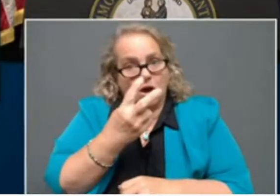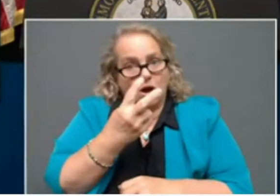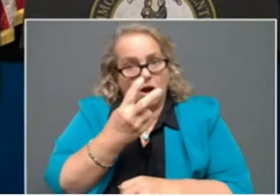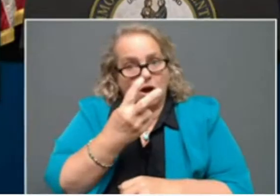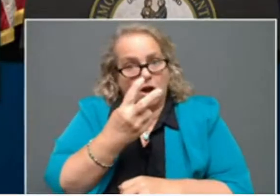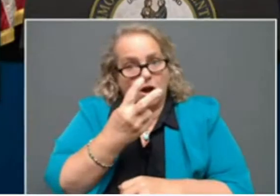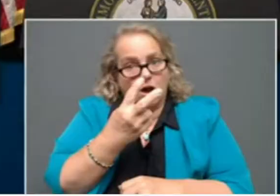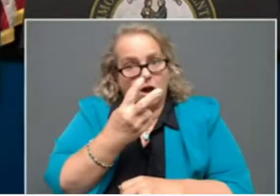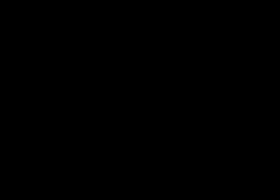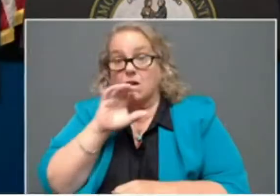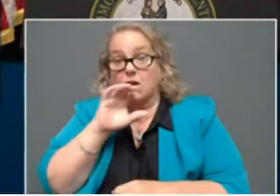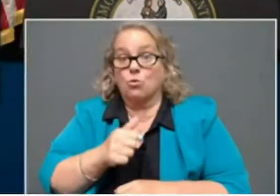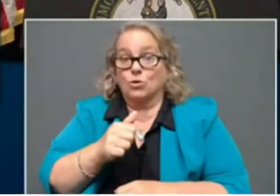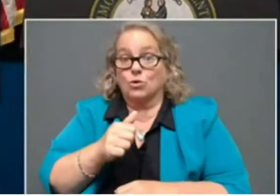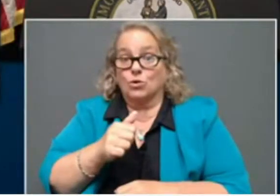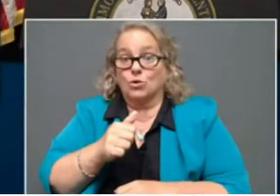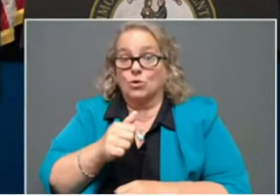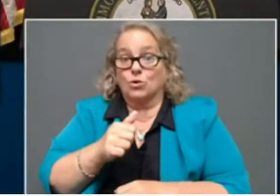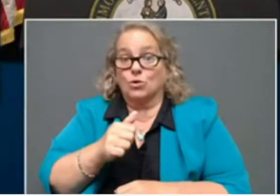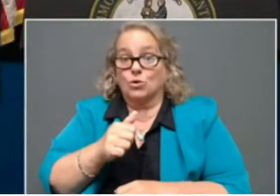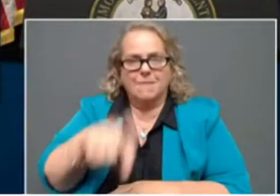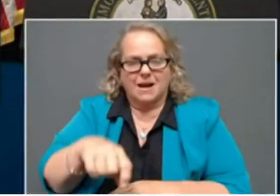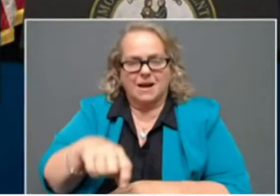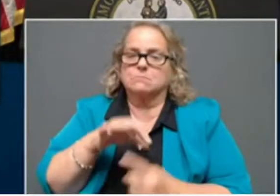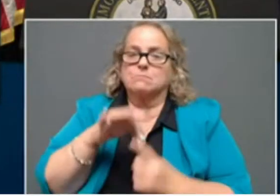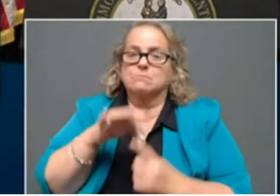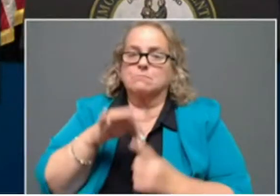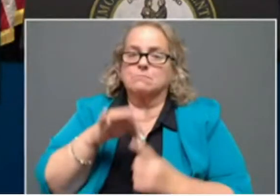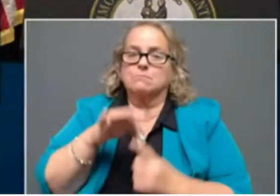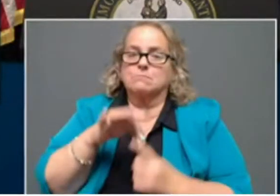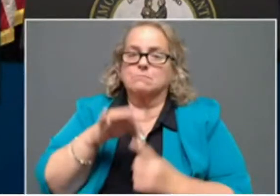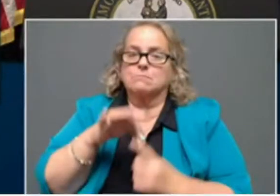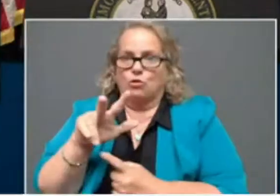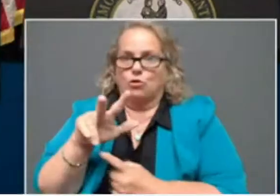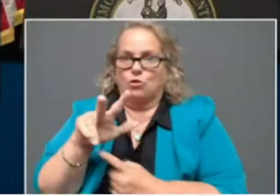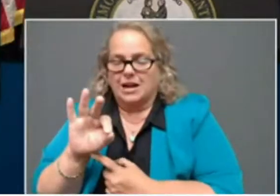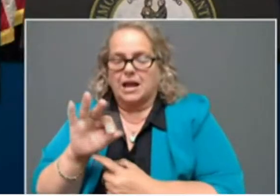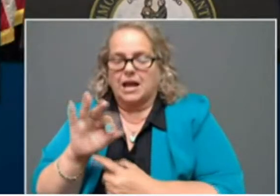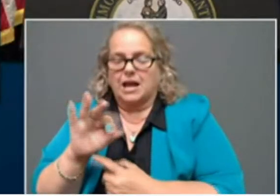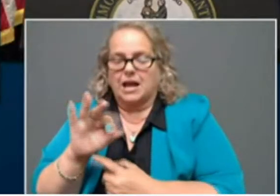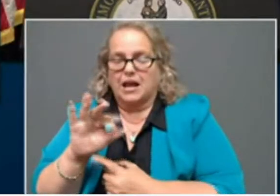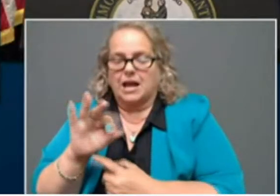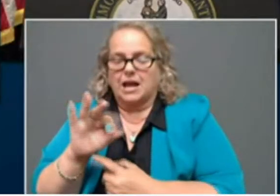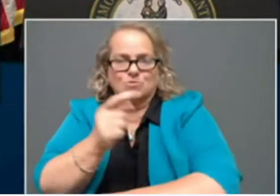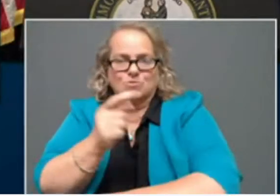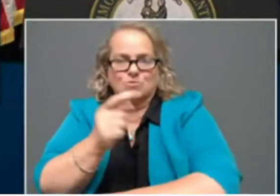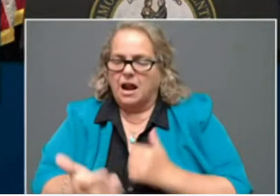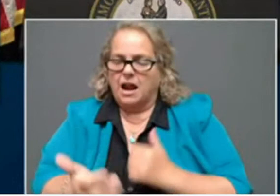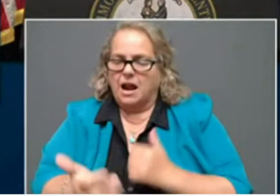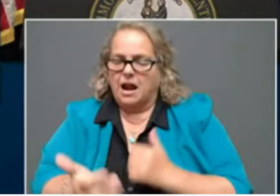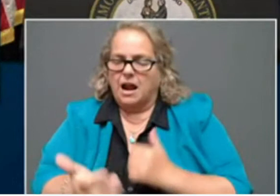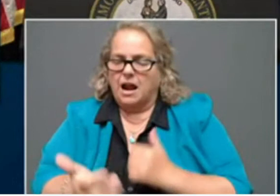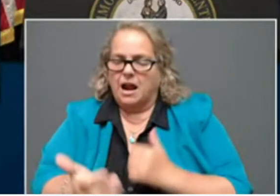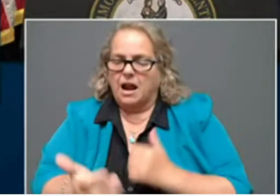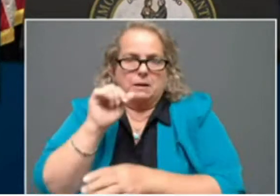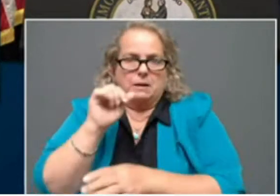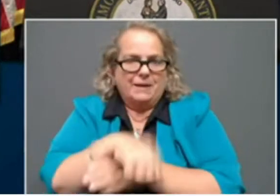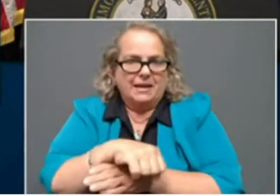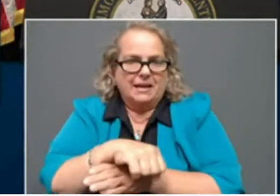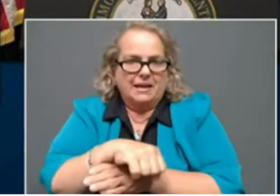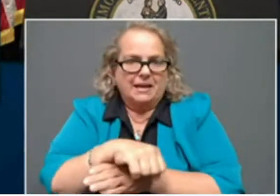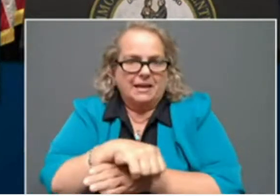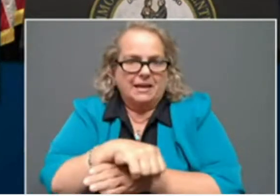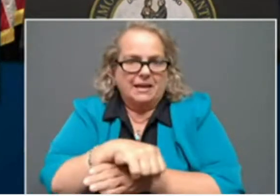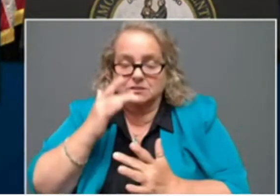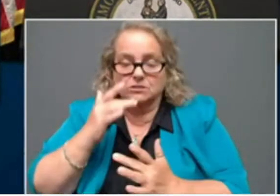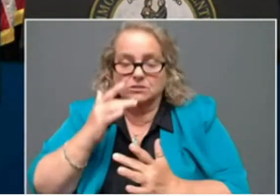but especially 12 to 39 vaccinated. You can help us beat this thing. You can help us get back to a full normal.